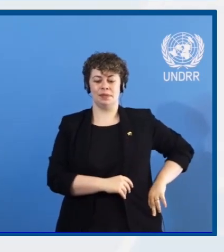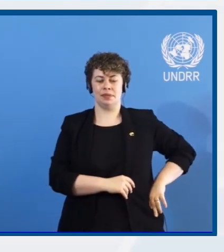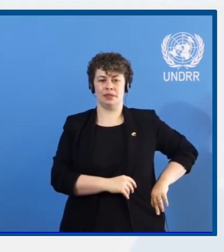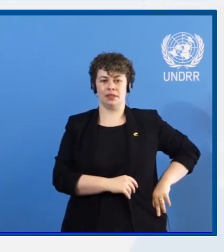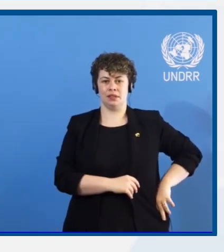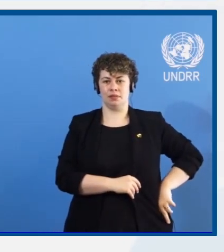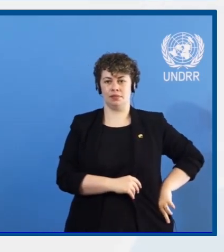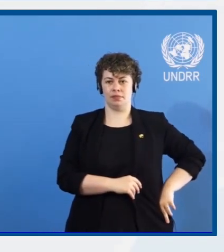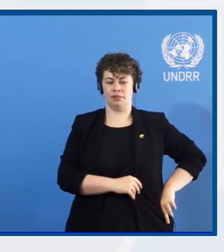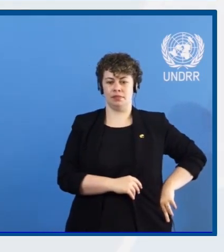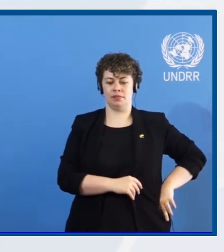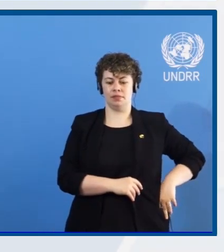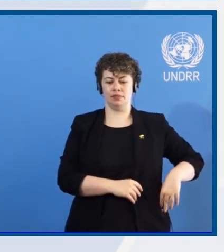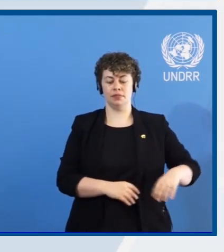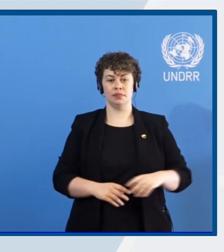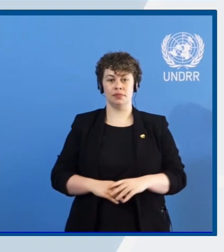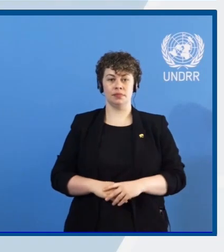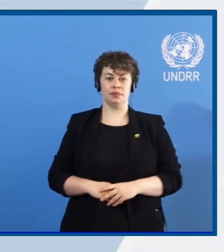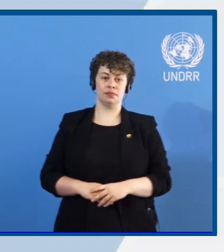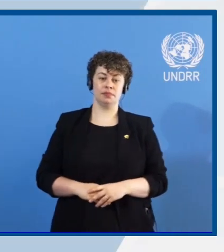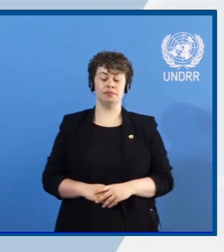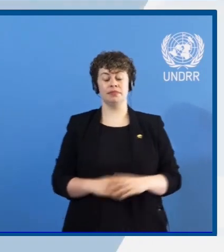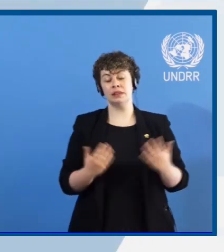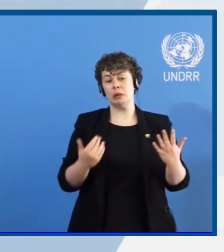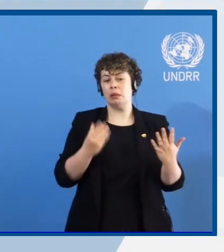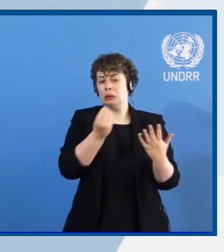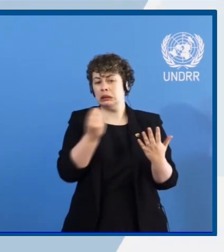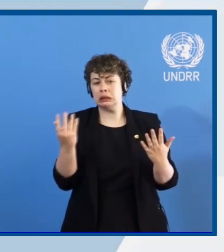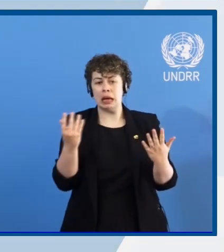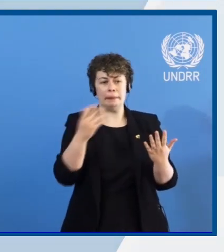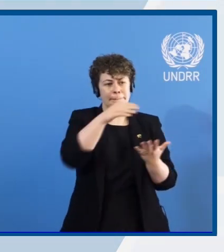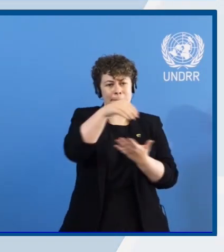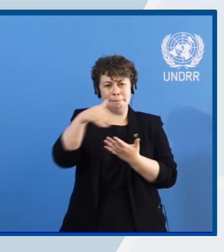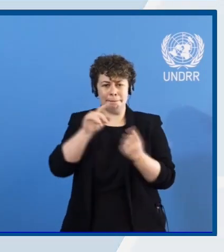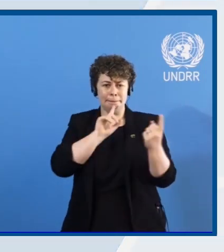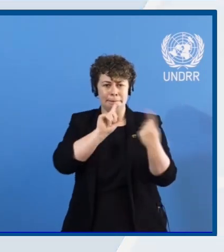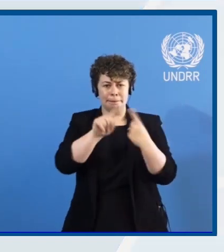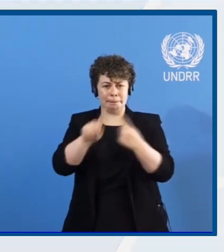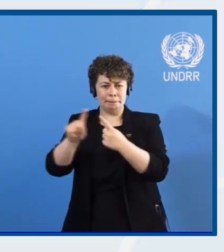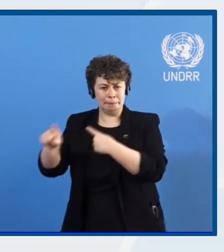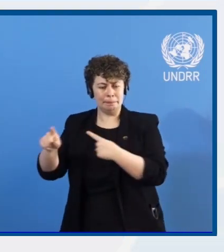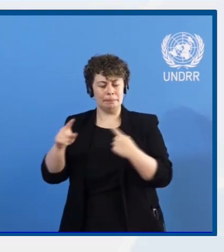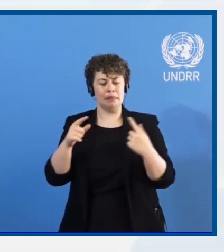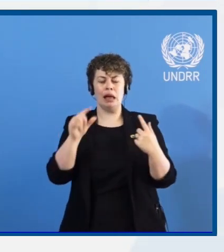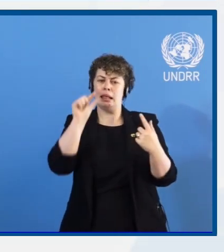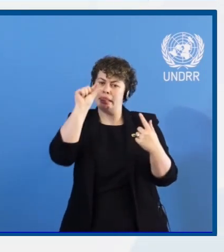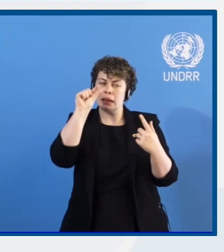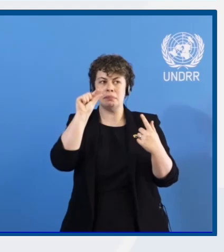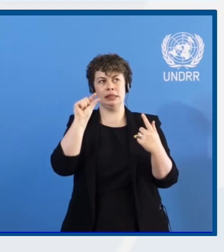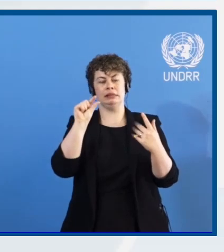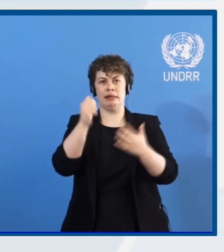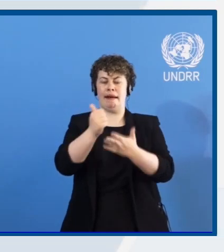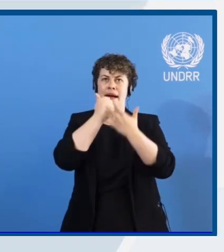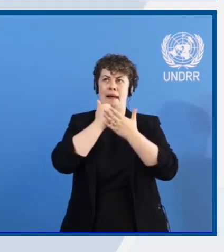and maybe to deepen some of our own that can give us a little bit of a light. First of all, FinFund, a